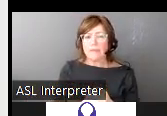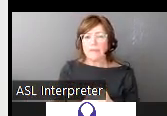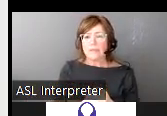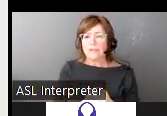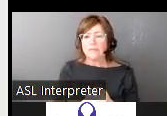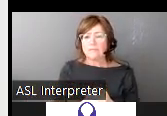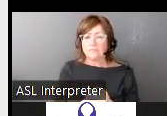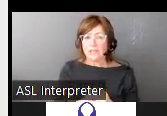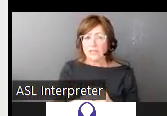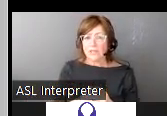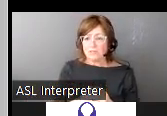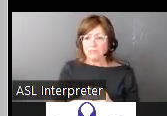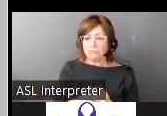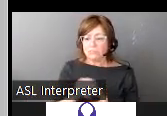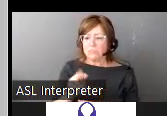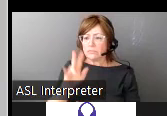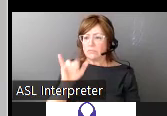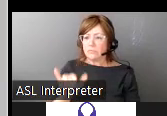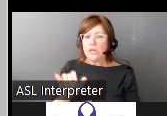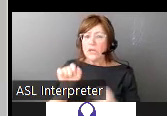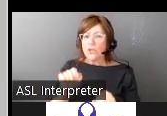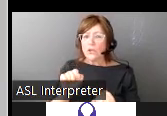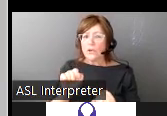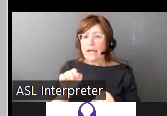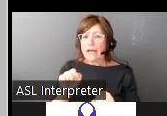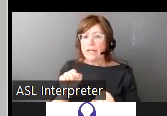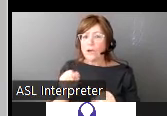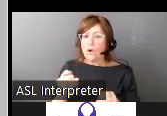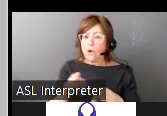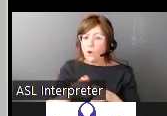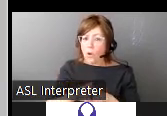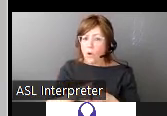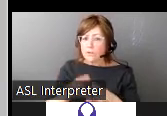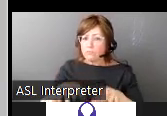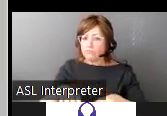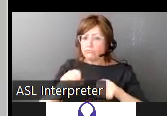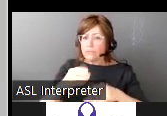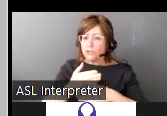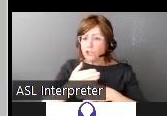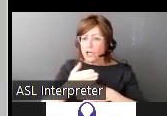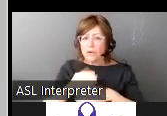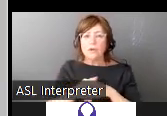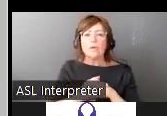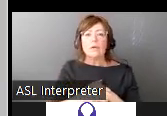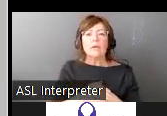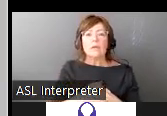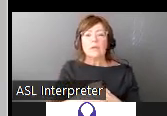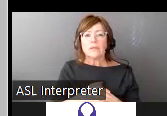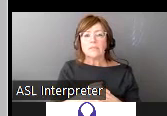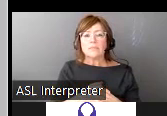Should I do that? Yeah, if you want to quit, and then would you like me to share? I'm going to